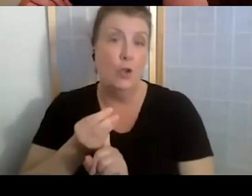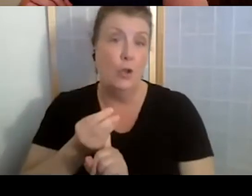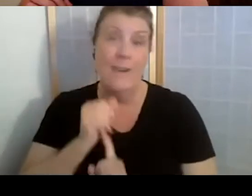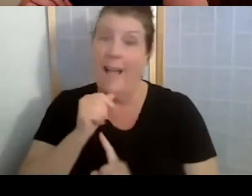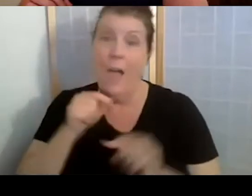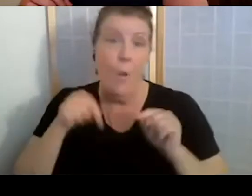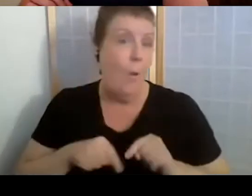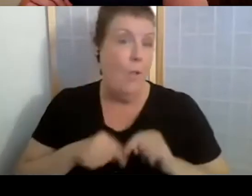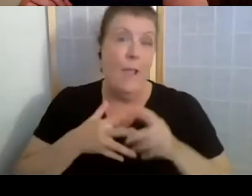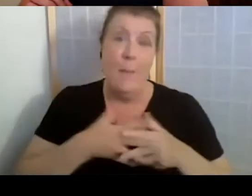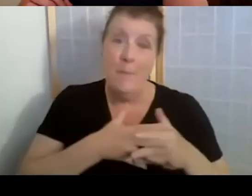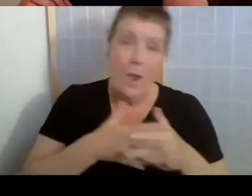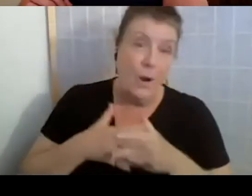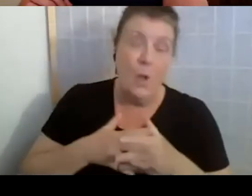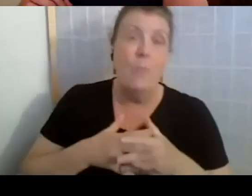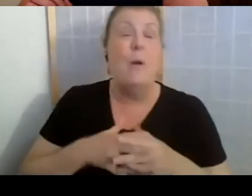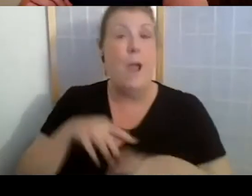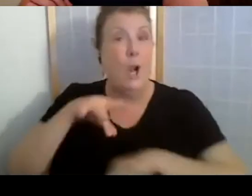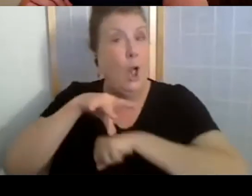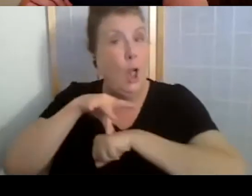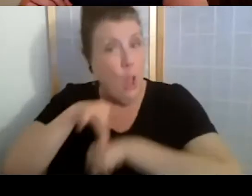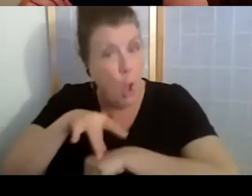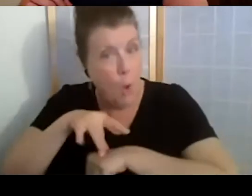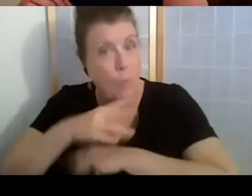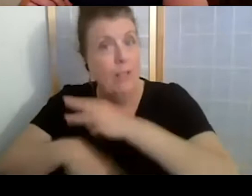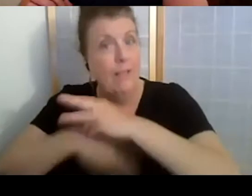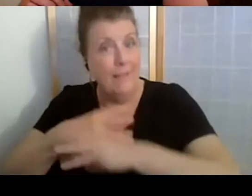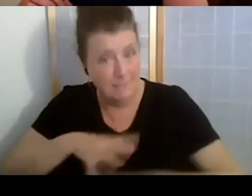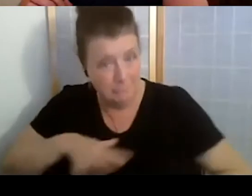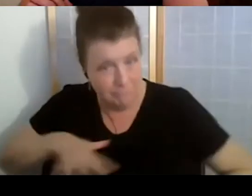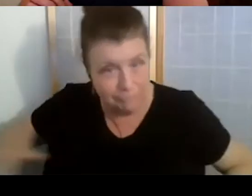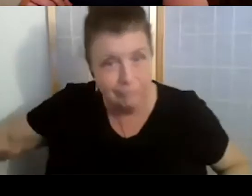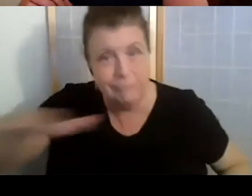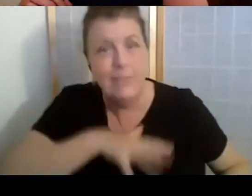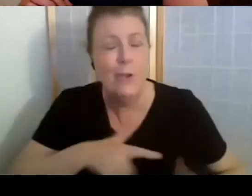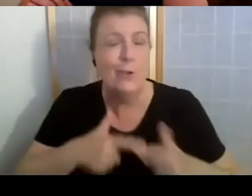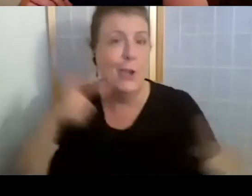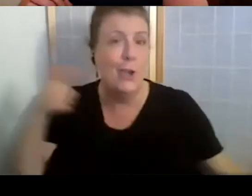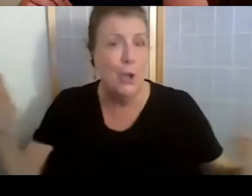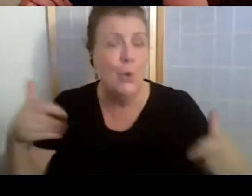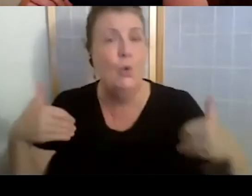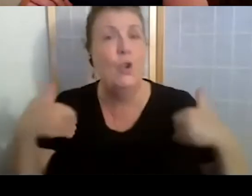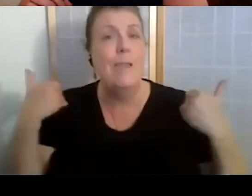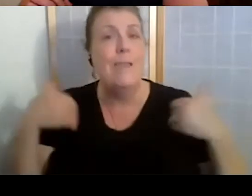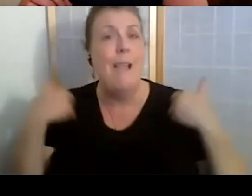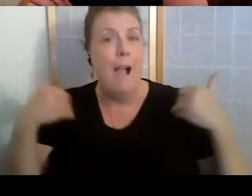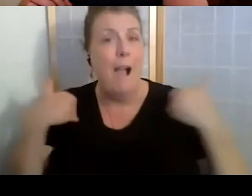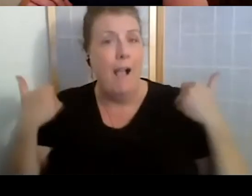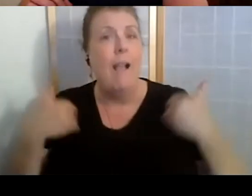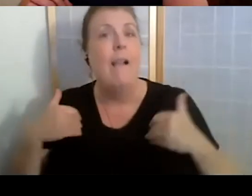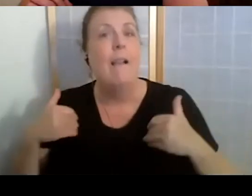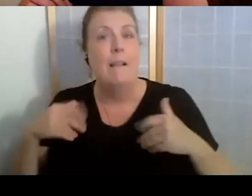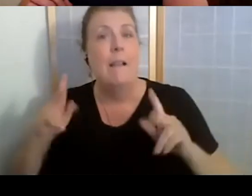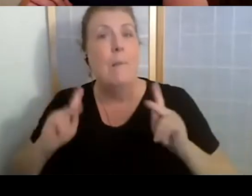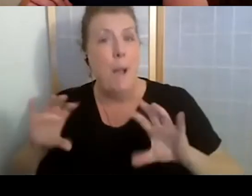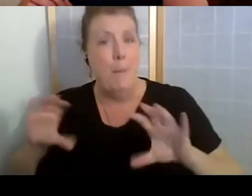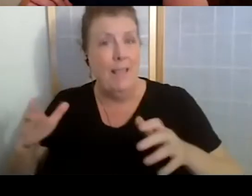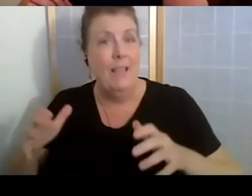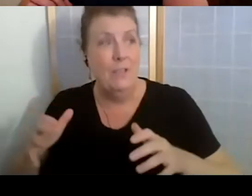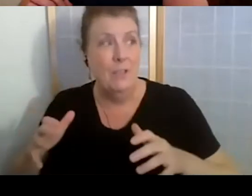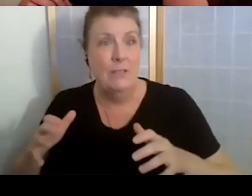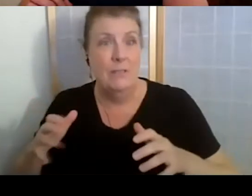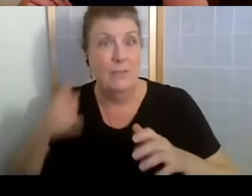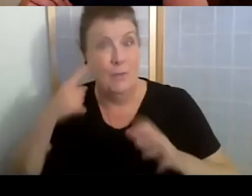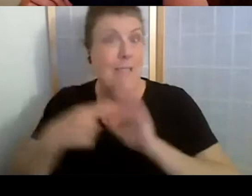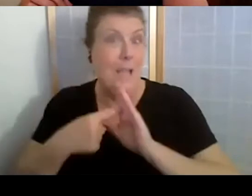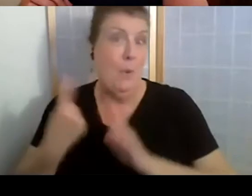young population out there that really, from my perspective on this one issue of sexual assault, that really